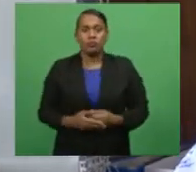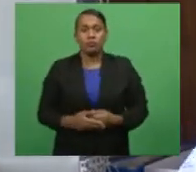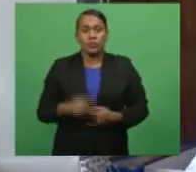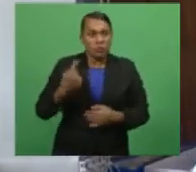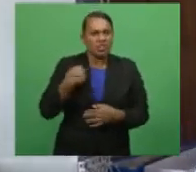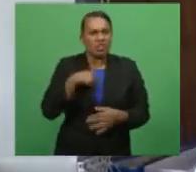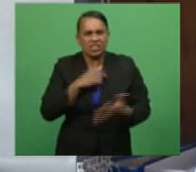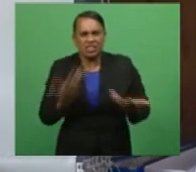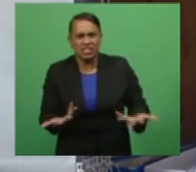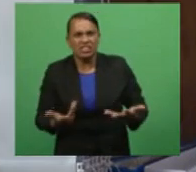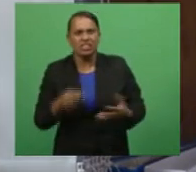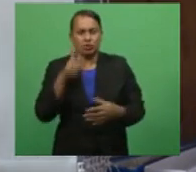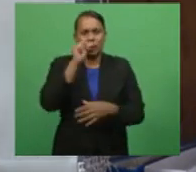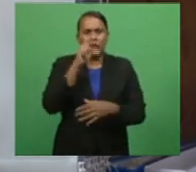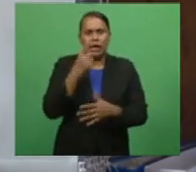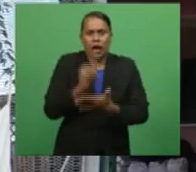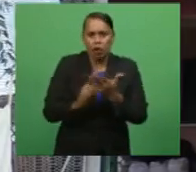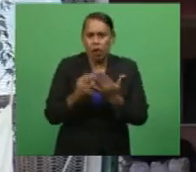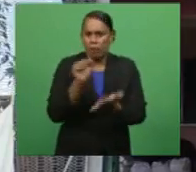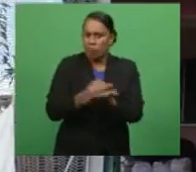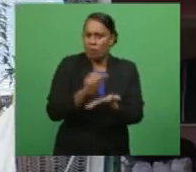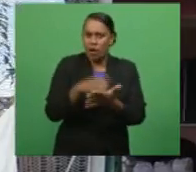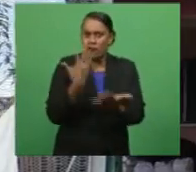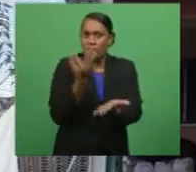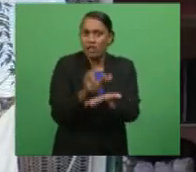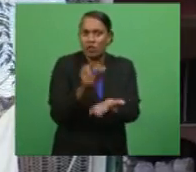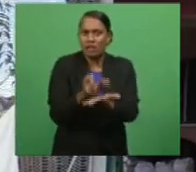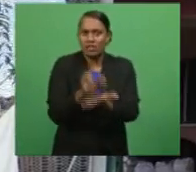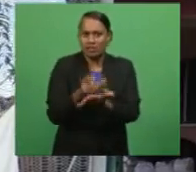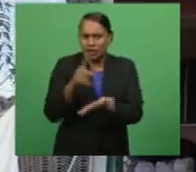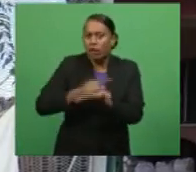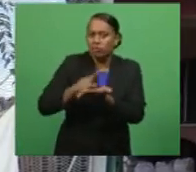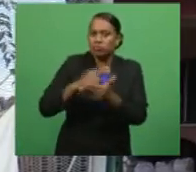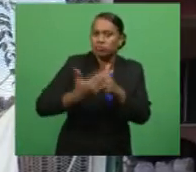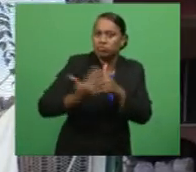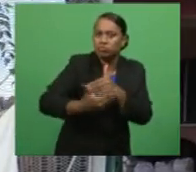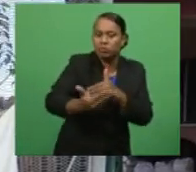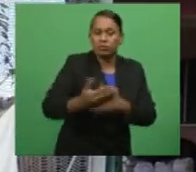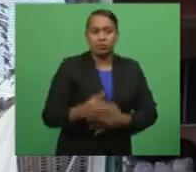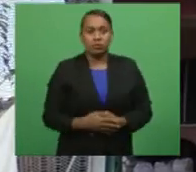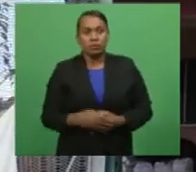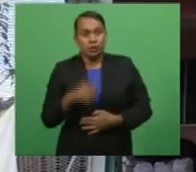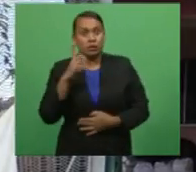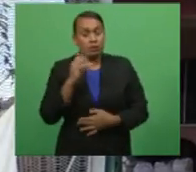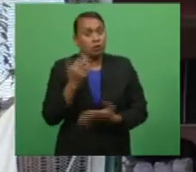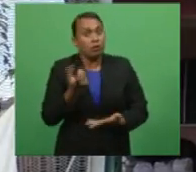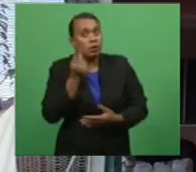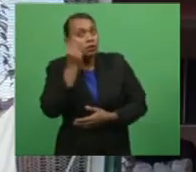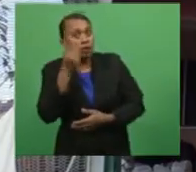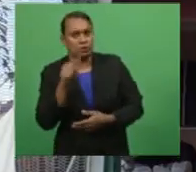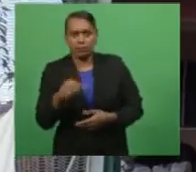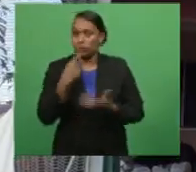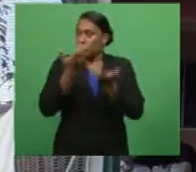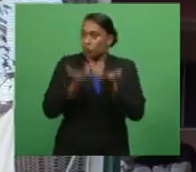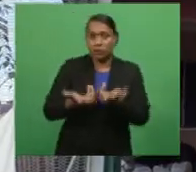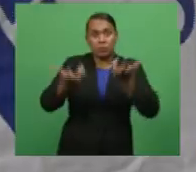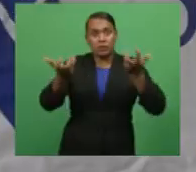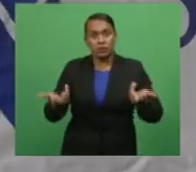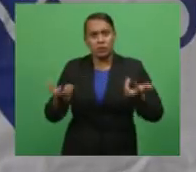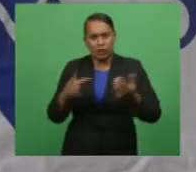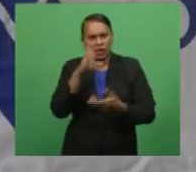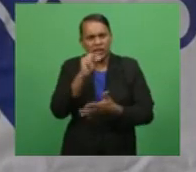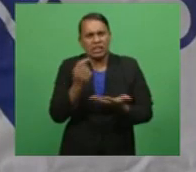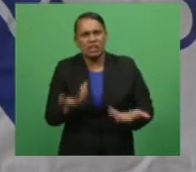go for fundraising. Further revelations from the SODELPA leader that the division will likely result in a loss of funding from